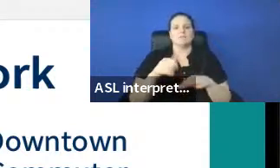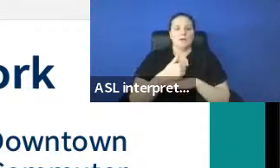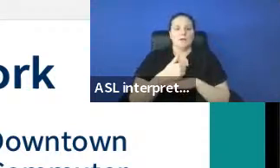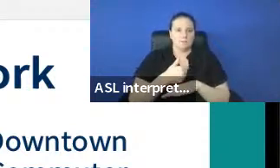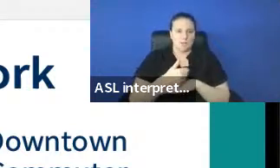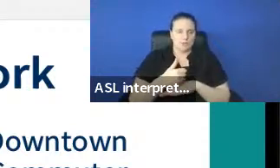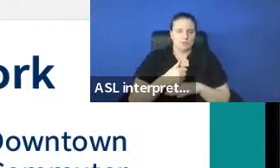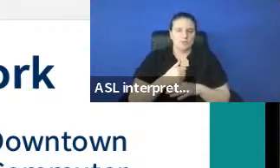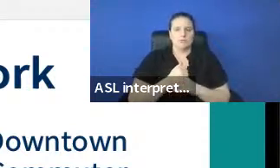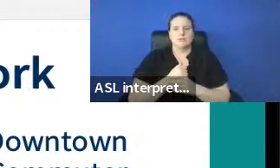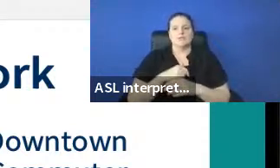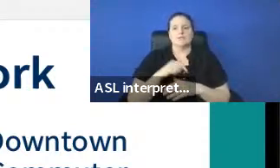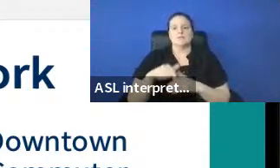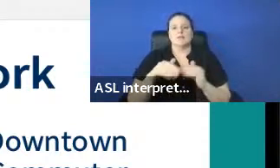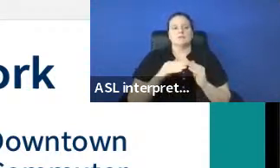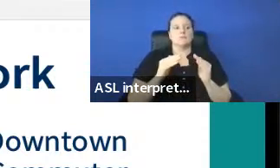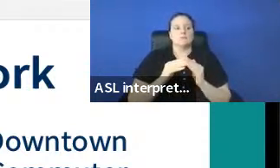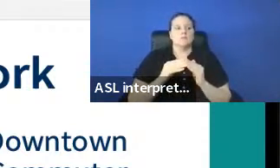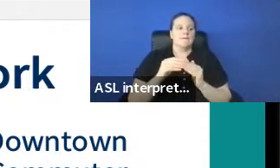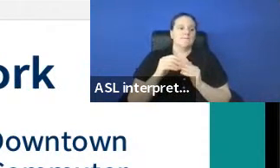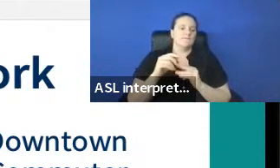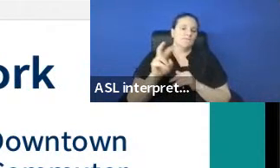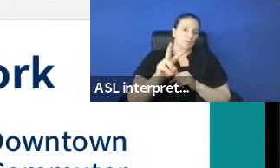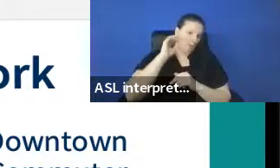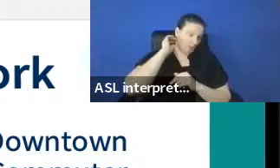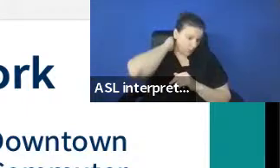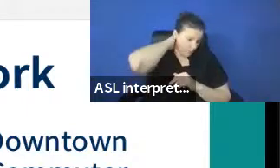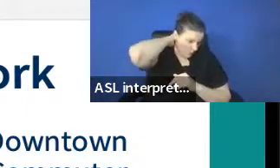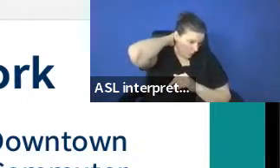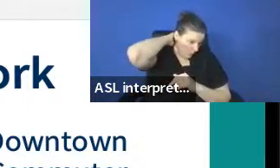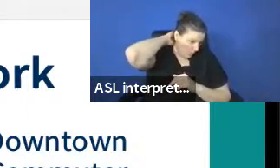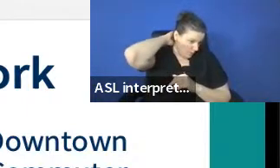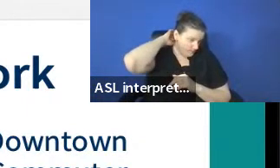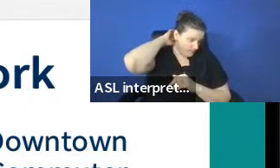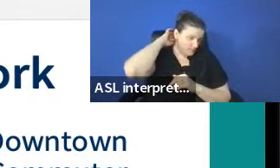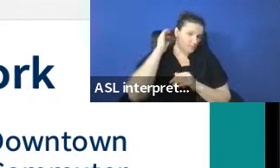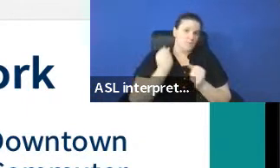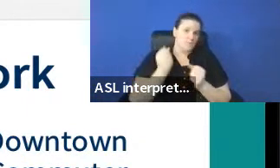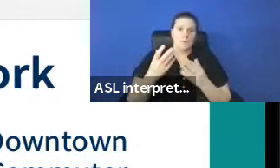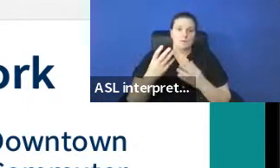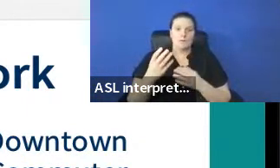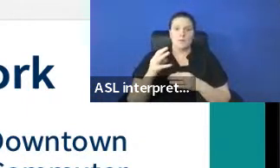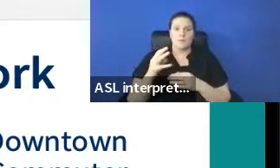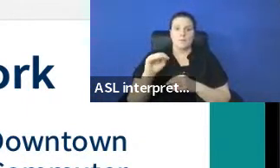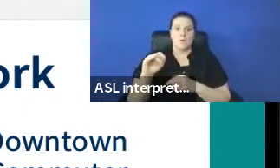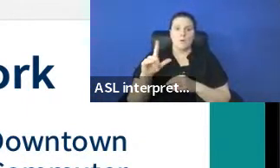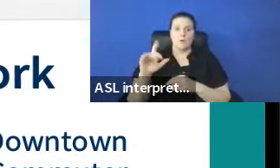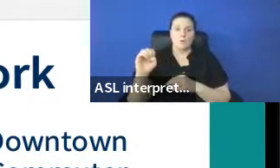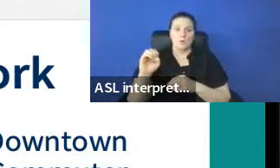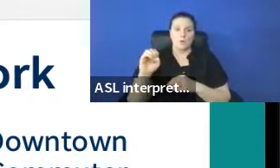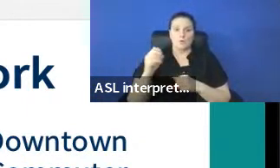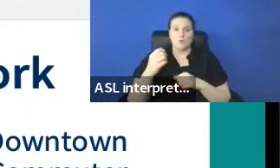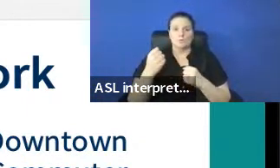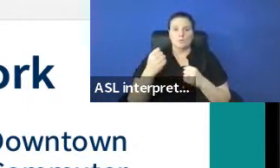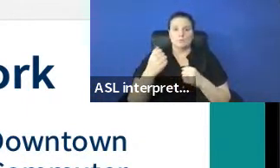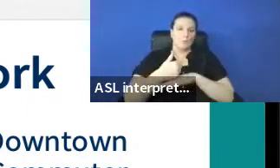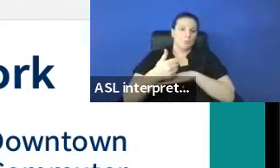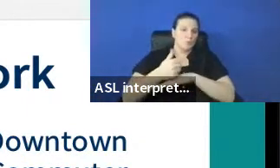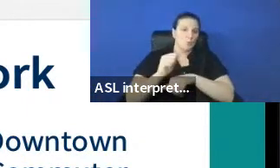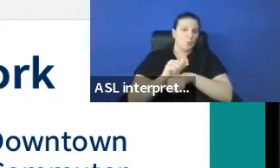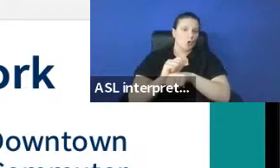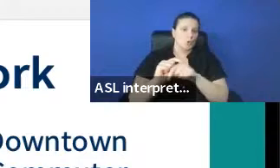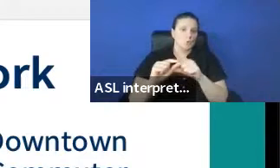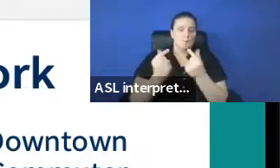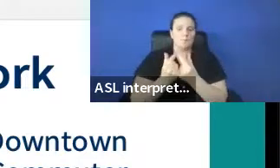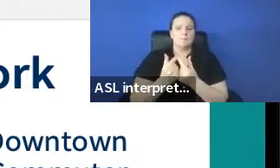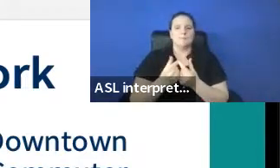the downtown Vancouver, and the multimodal commuter work groups. But of course, the Hayden Island